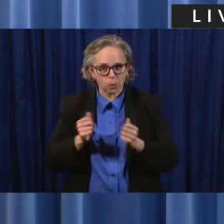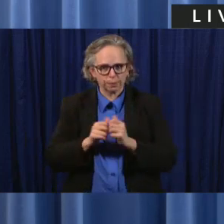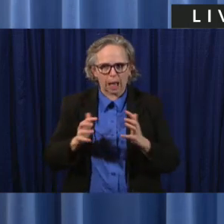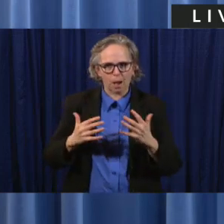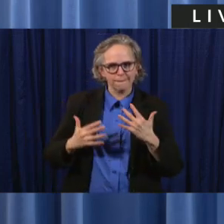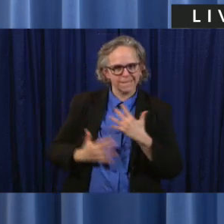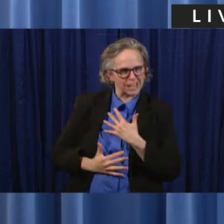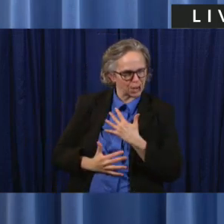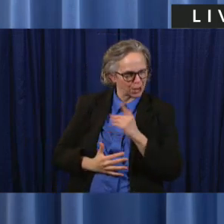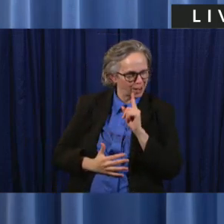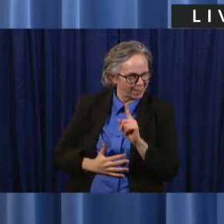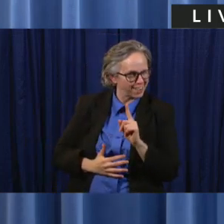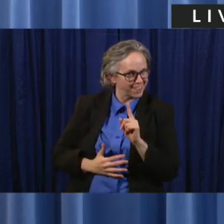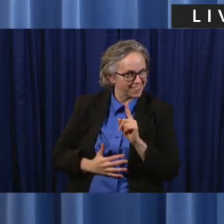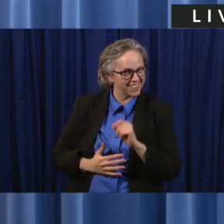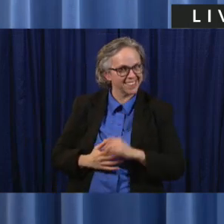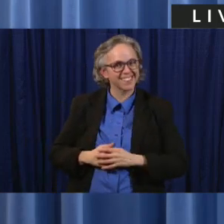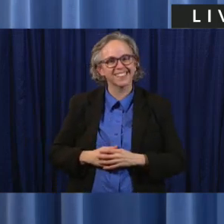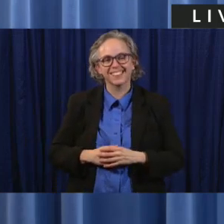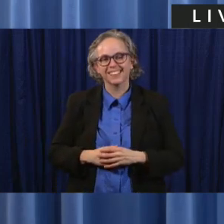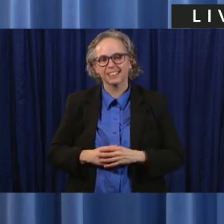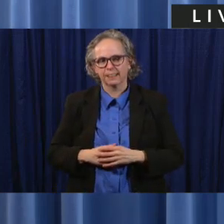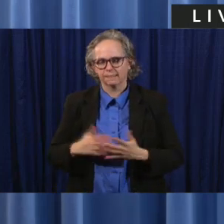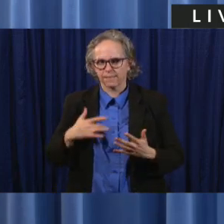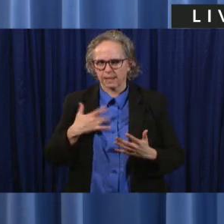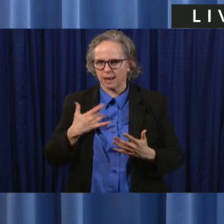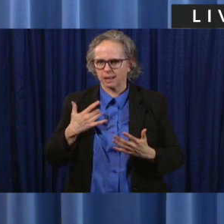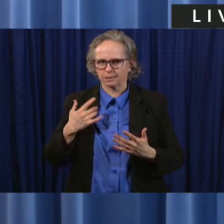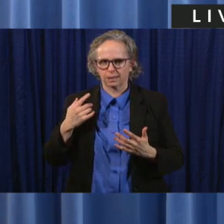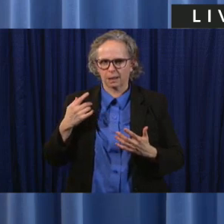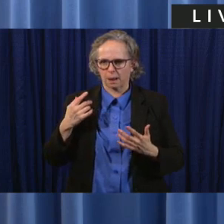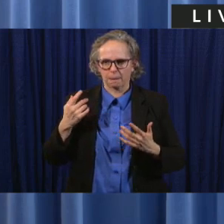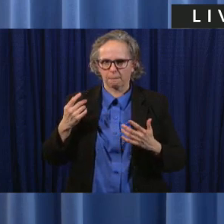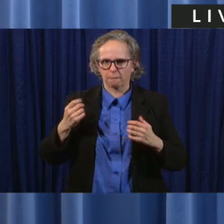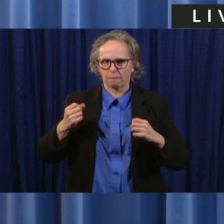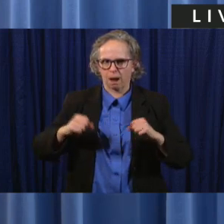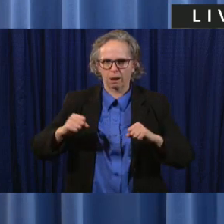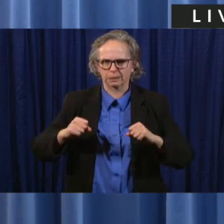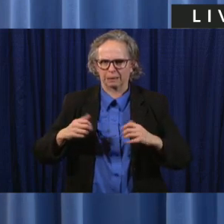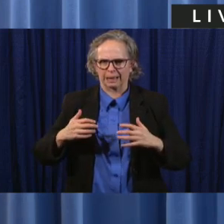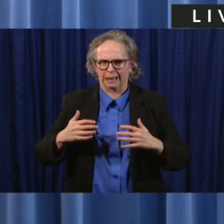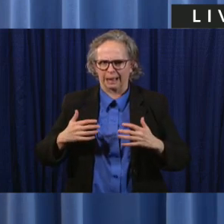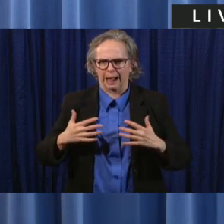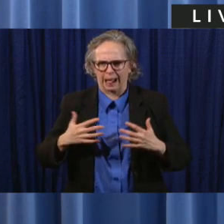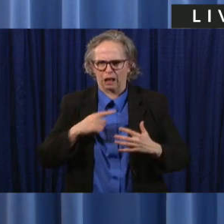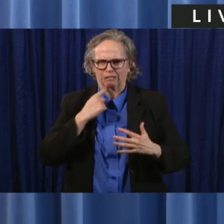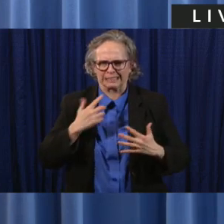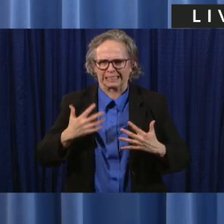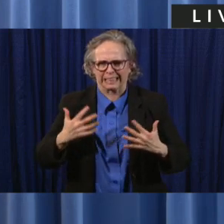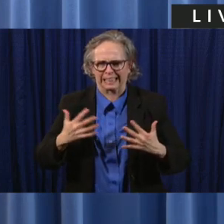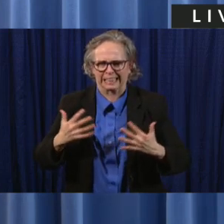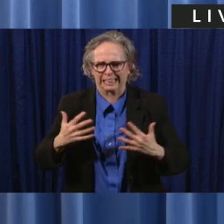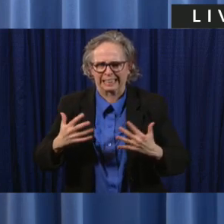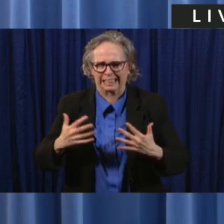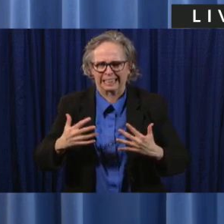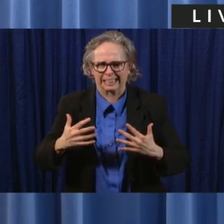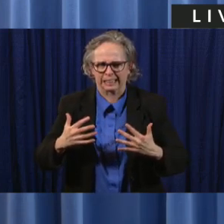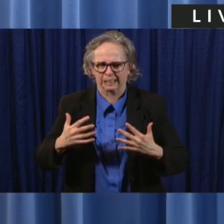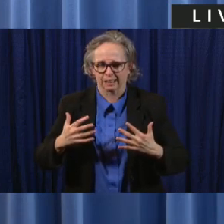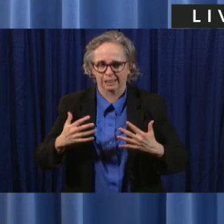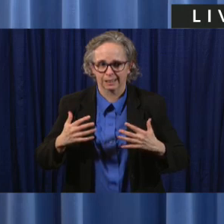knife hanging over their head all the time. Just we haven't really seen anything like that until we had